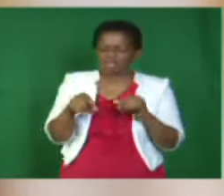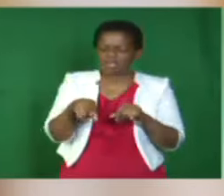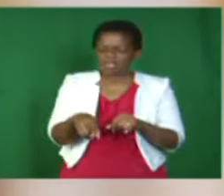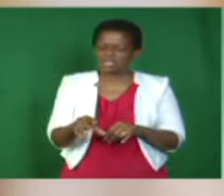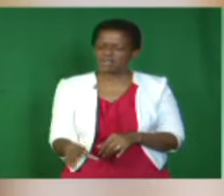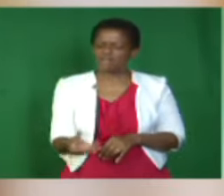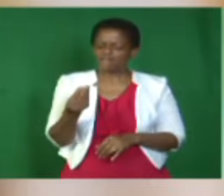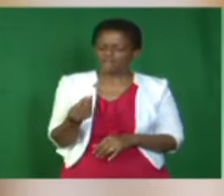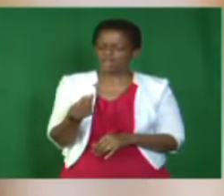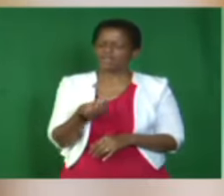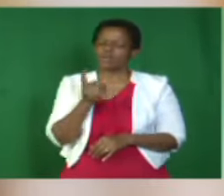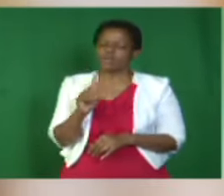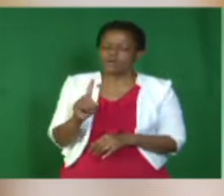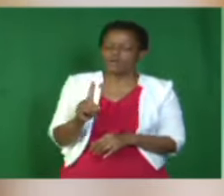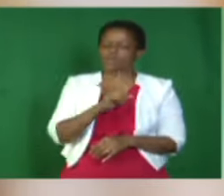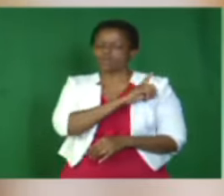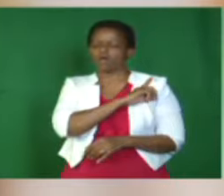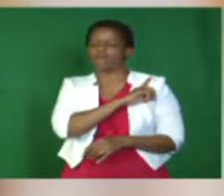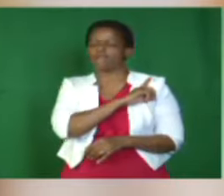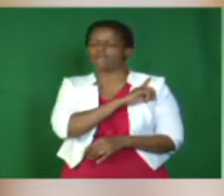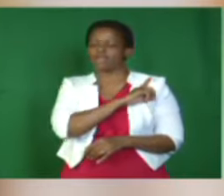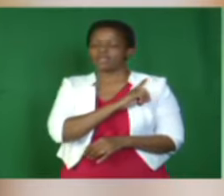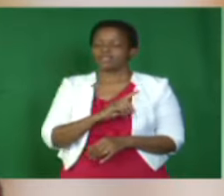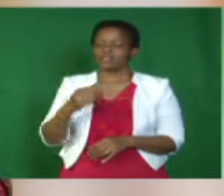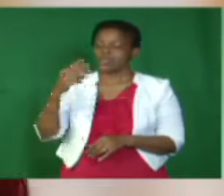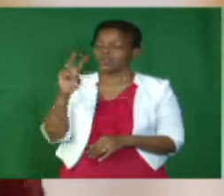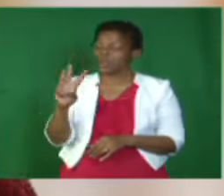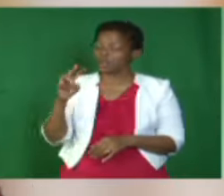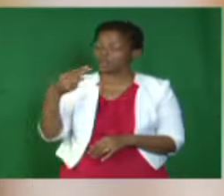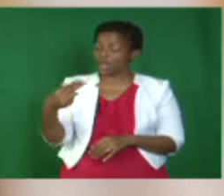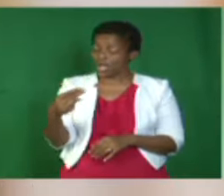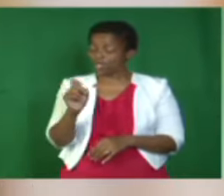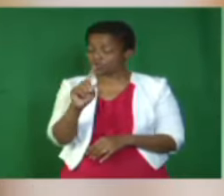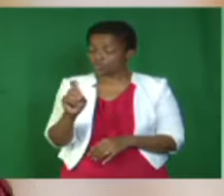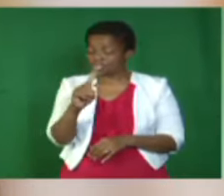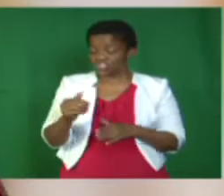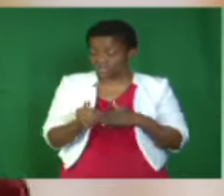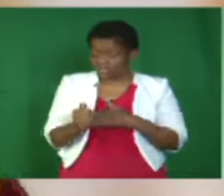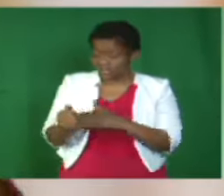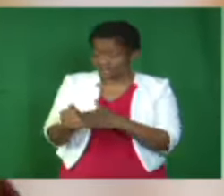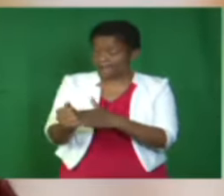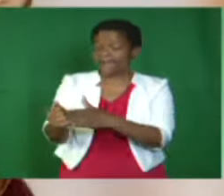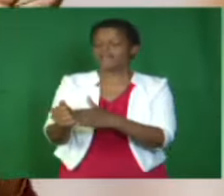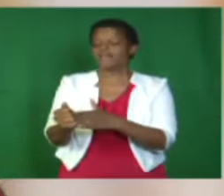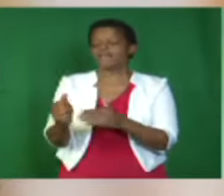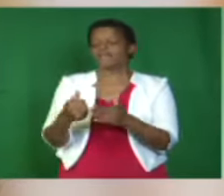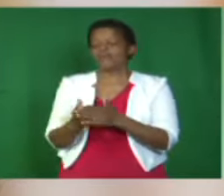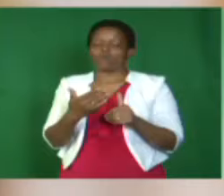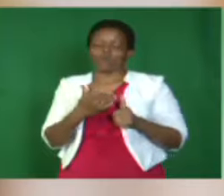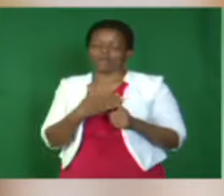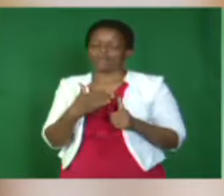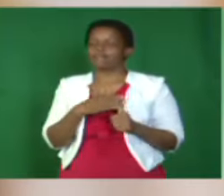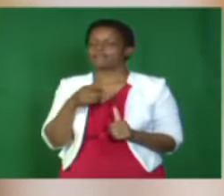in the text. Because these WH questions, they in a way guide you to the question or to the answer in the